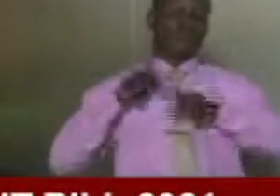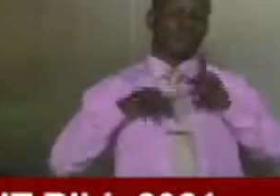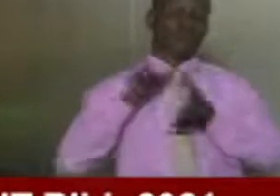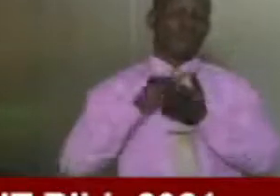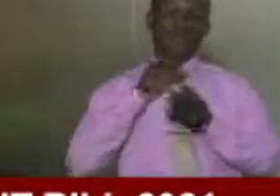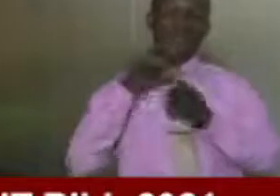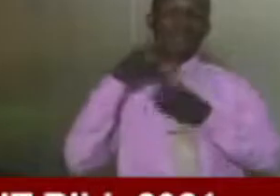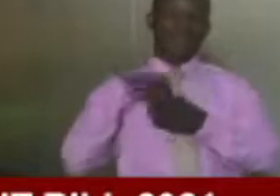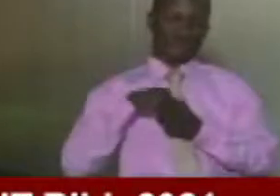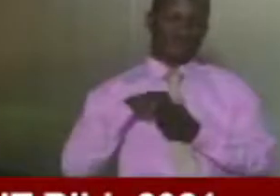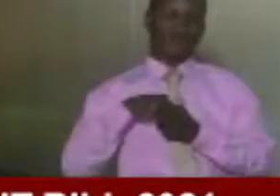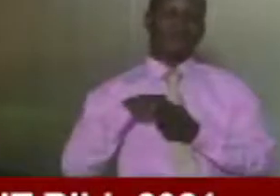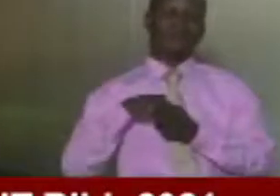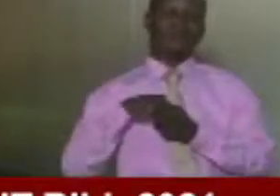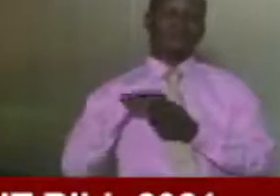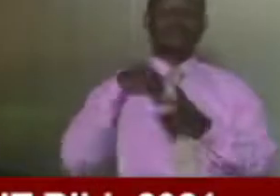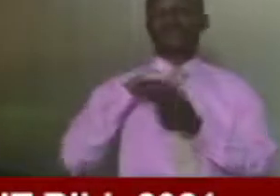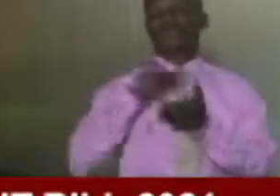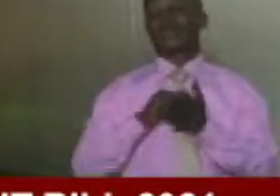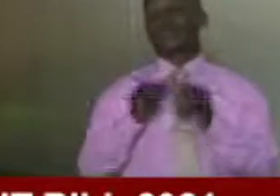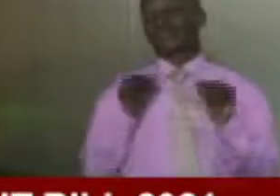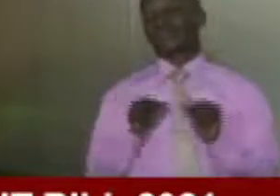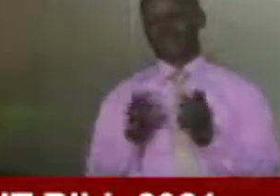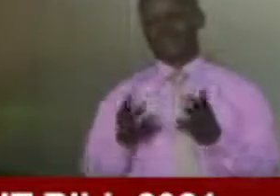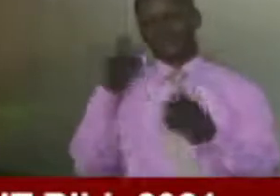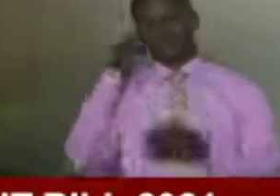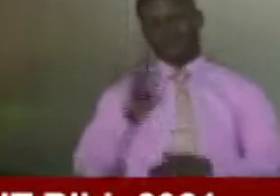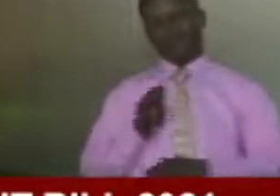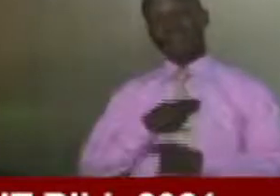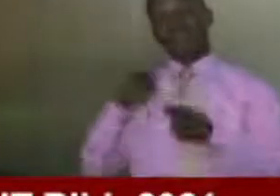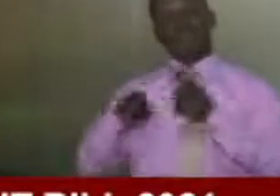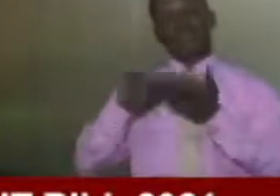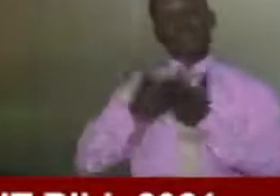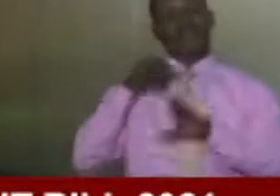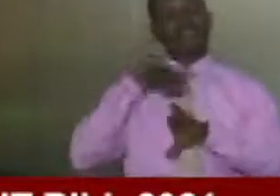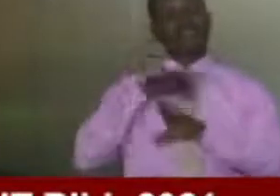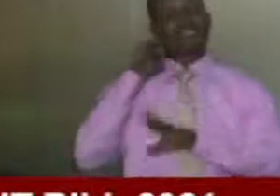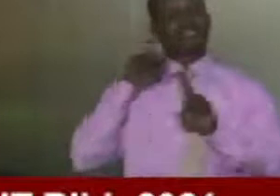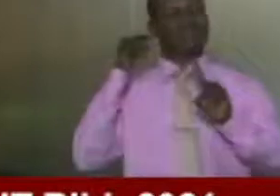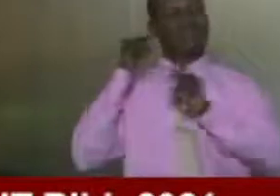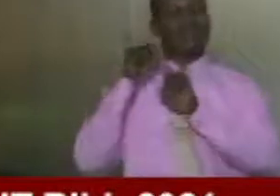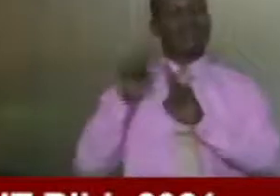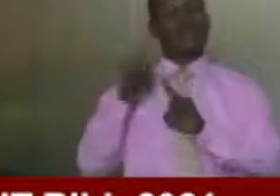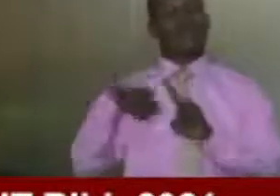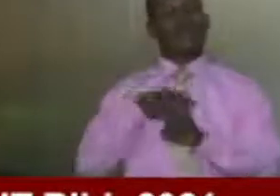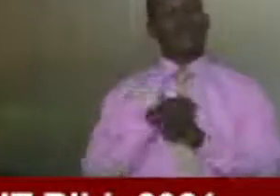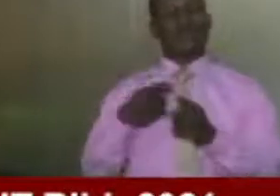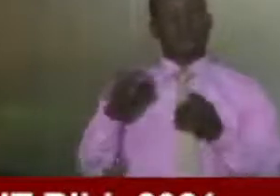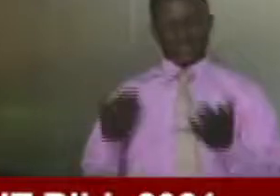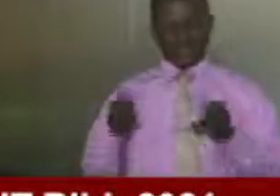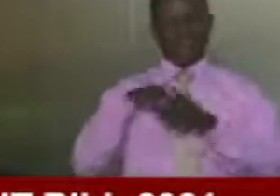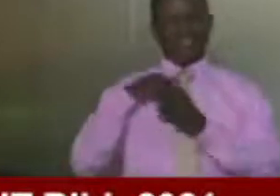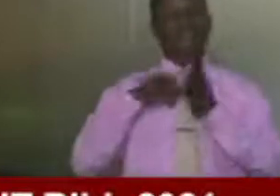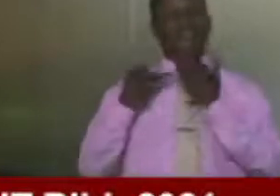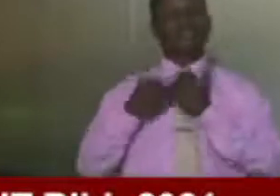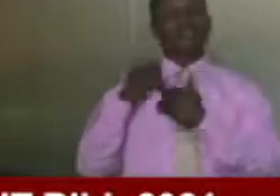at the helm of affairs in both arms of government. For us to get to this point where we're almost, January of 2022 is